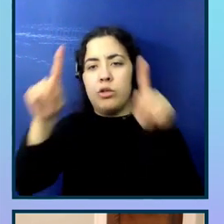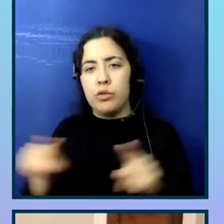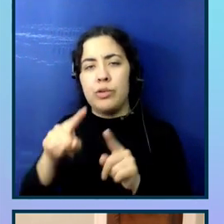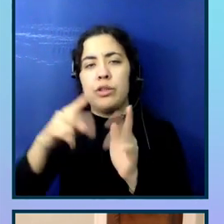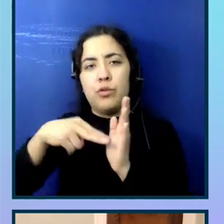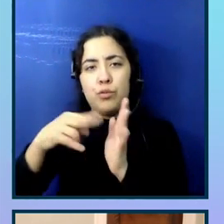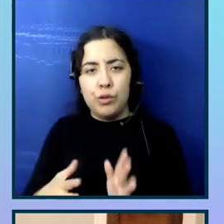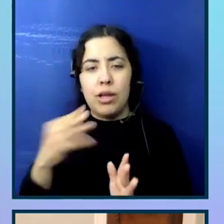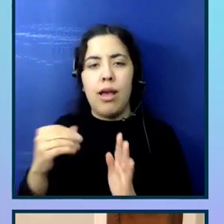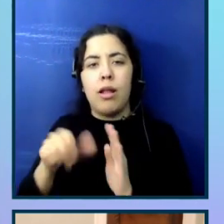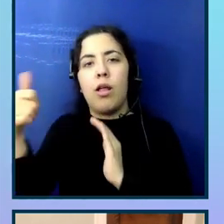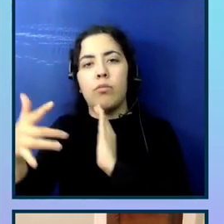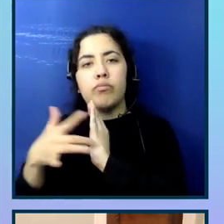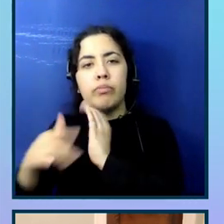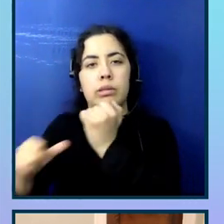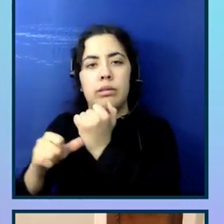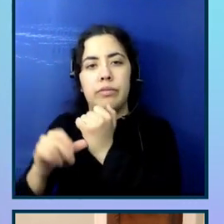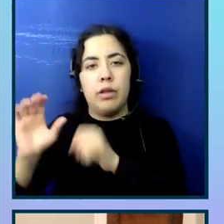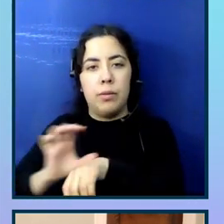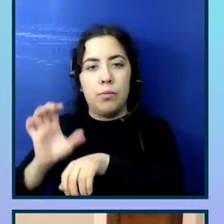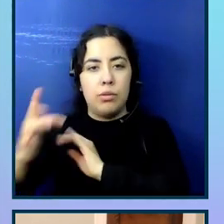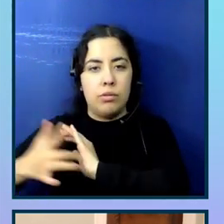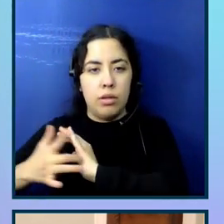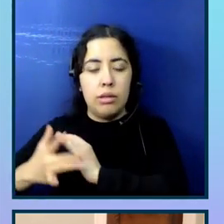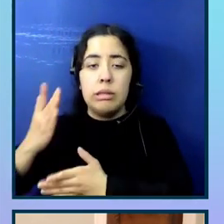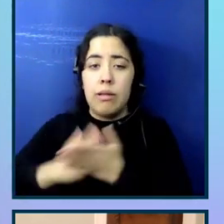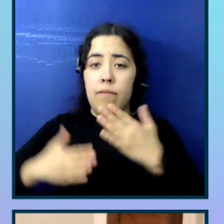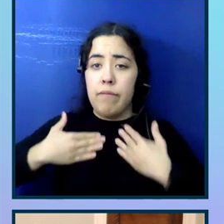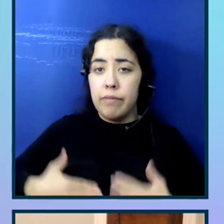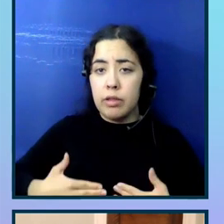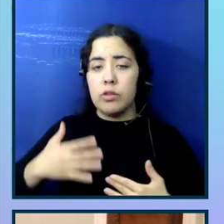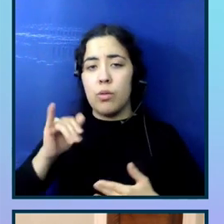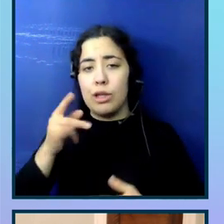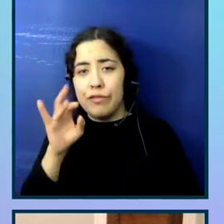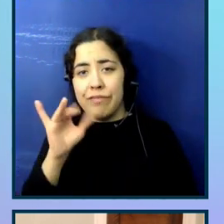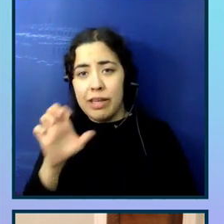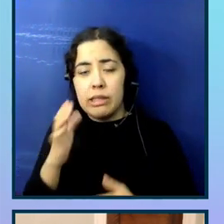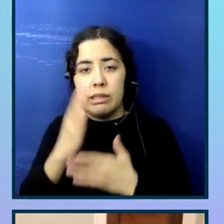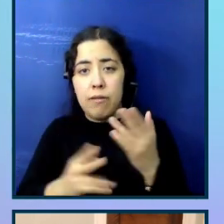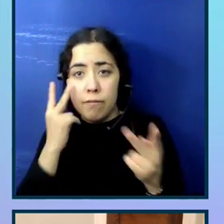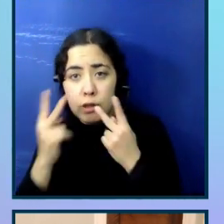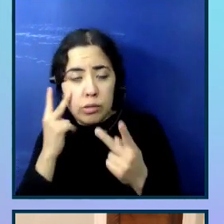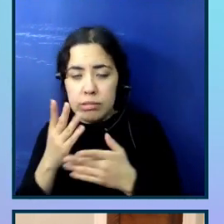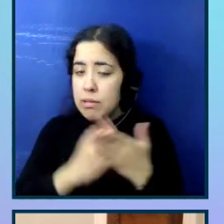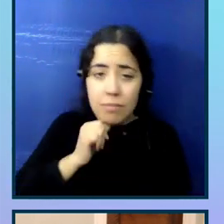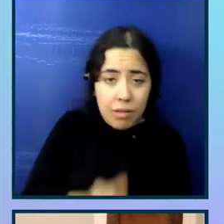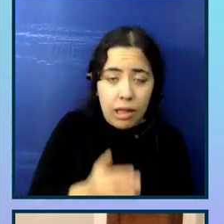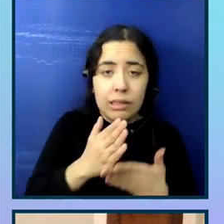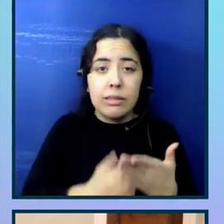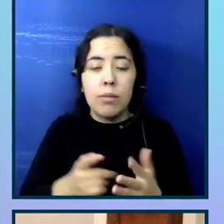tech. Some have a physical or visual interface, others do not. Some are voice